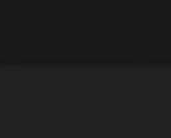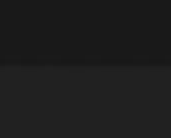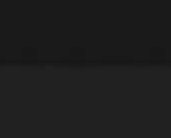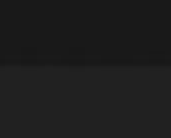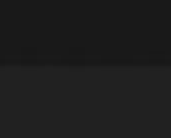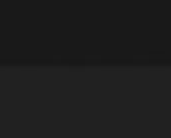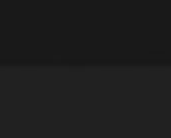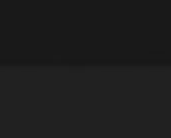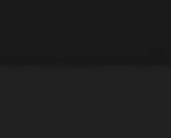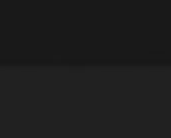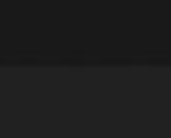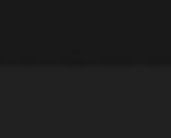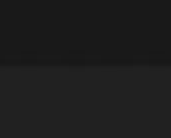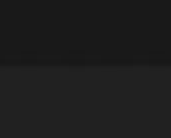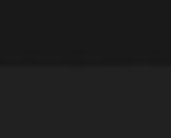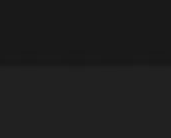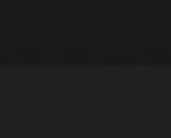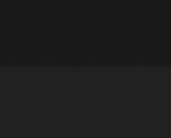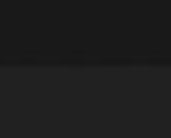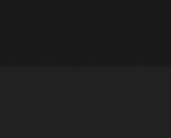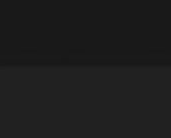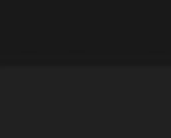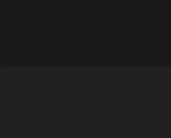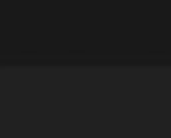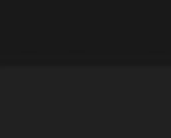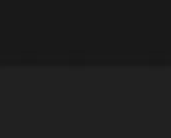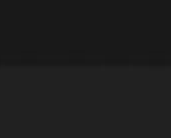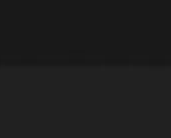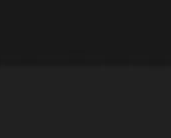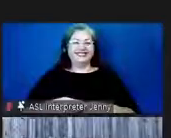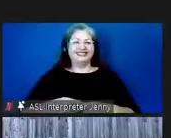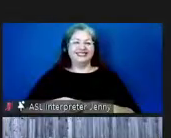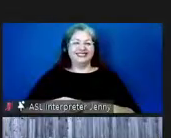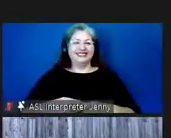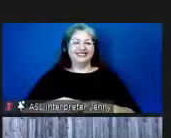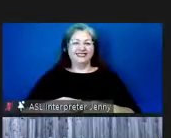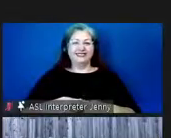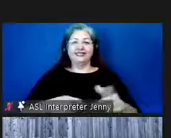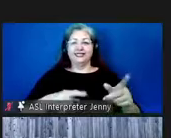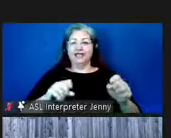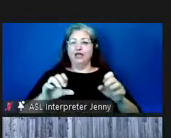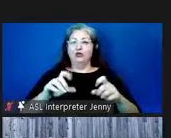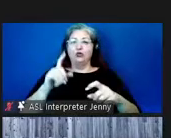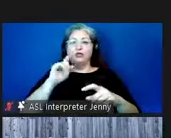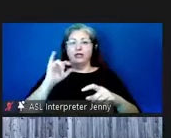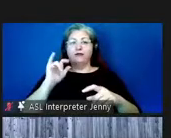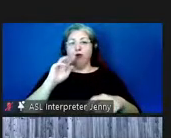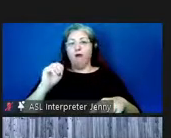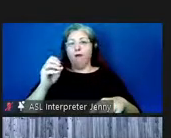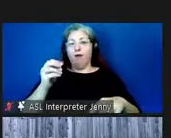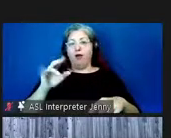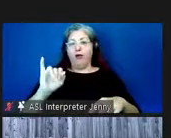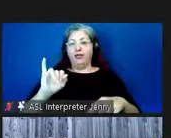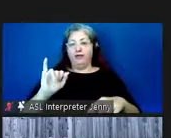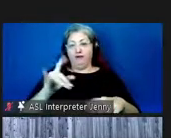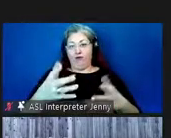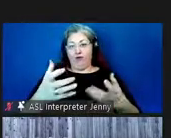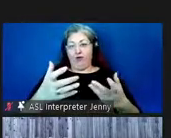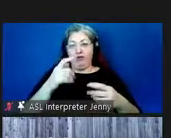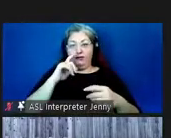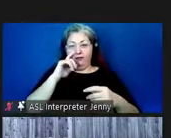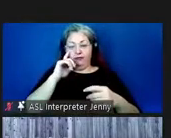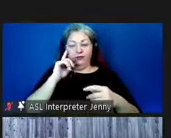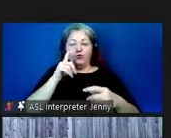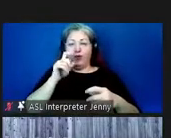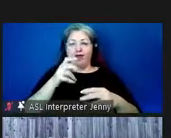awesome this is a caleb is following along good job and you can even do this for maori too uh caleb if you wanted to you